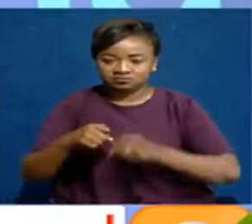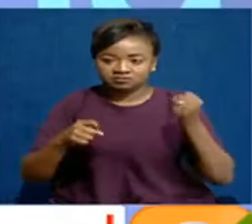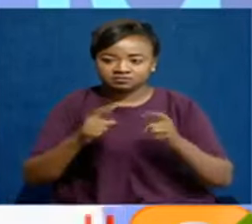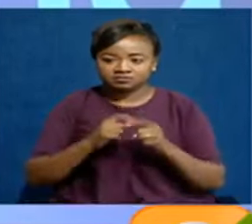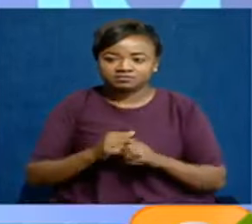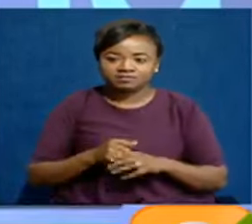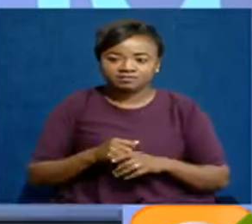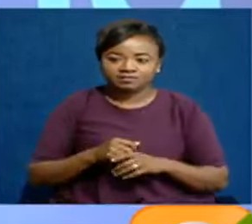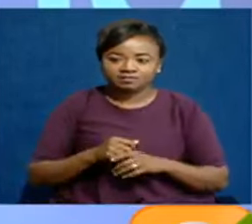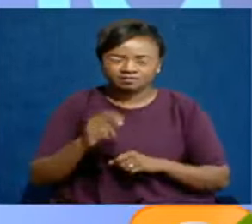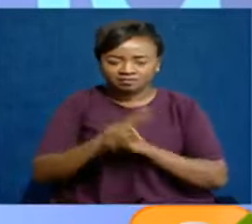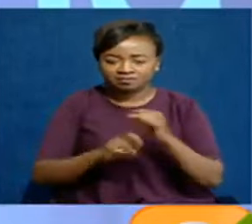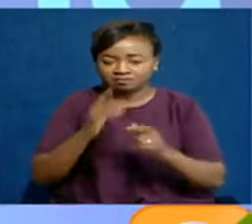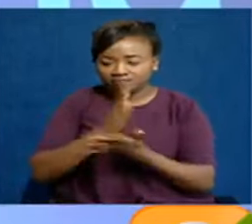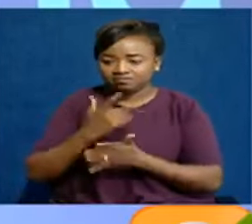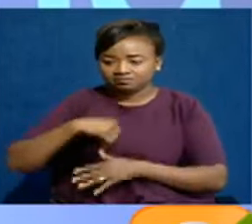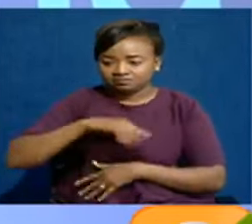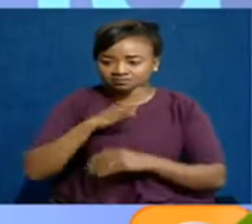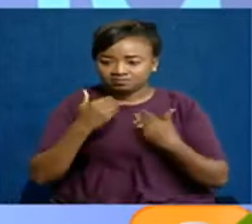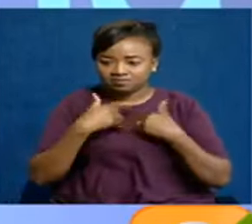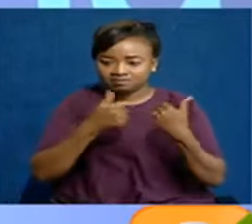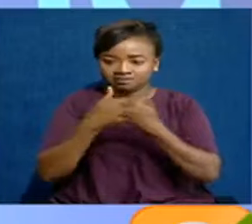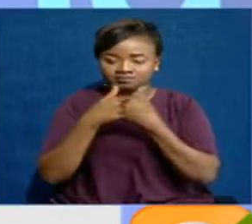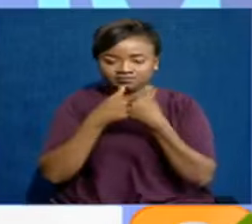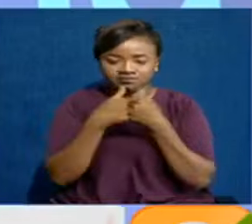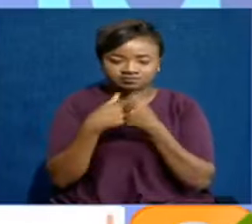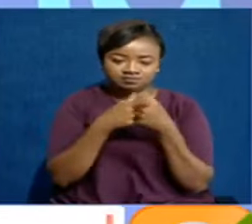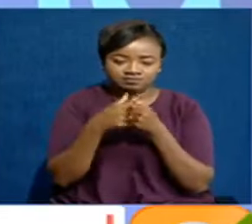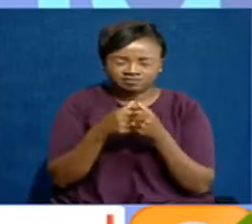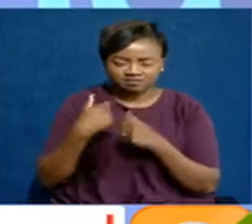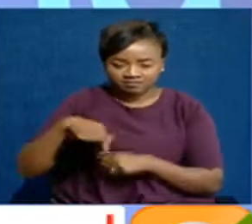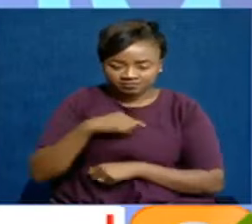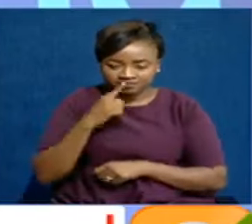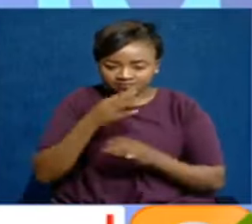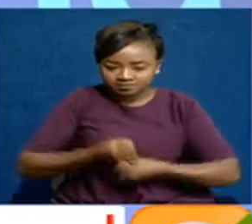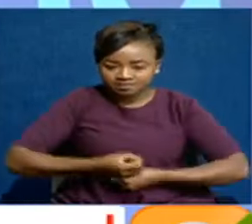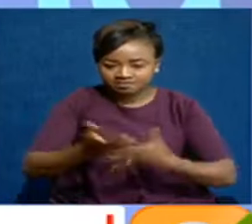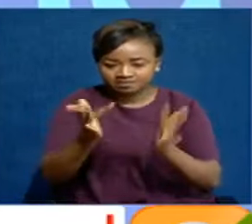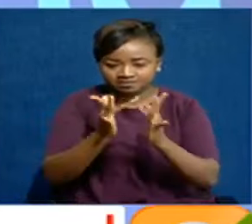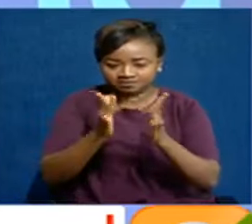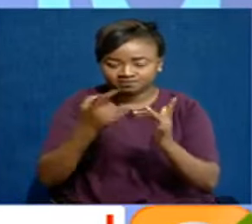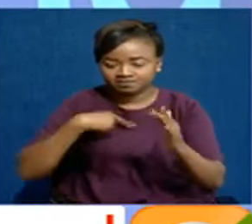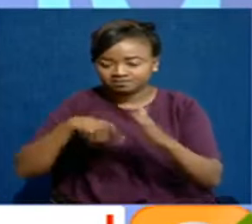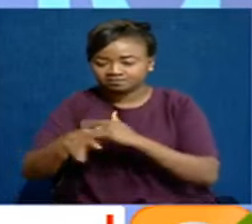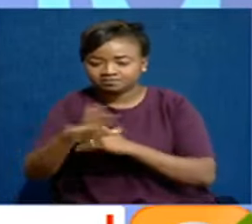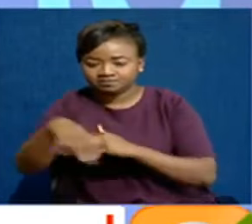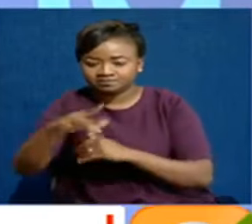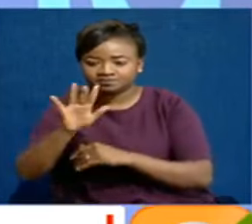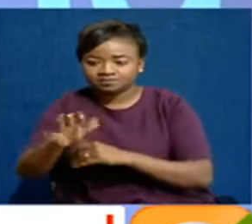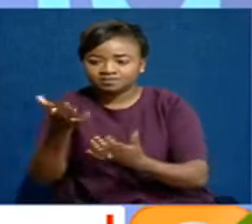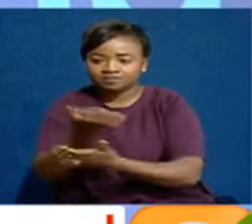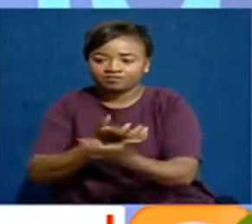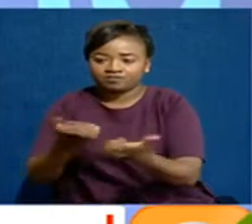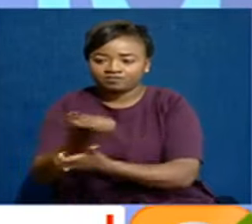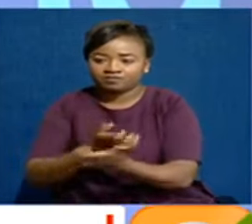unintended. It's a challenge for us, internet service providers, to go into some areas where the economic viability is an